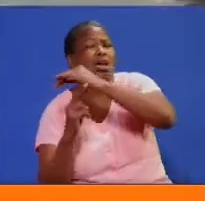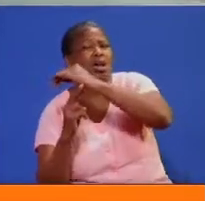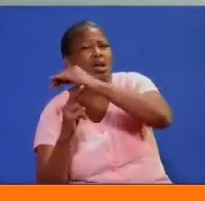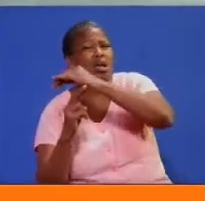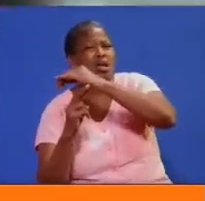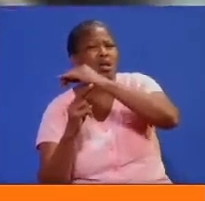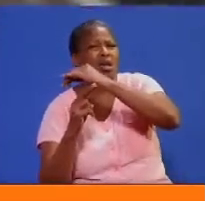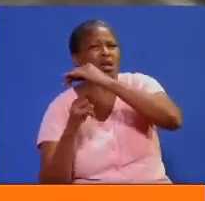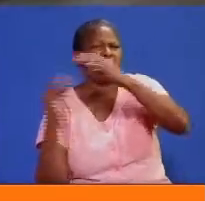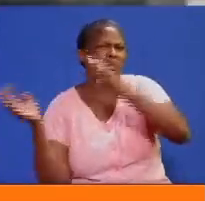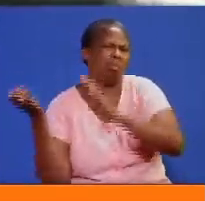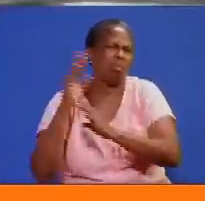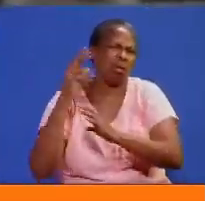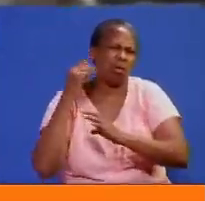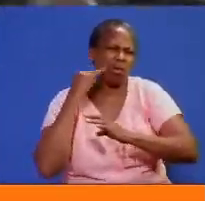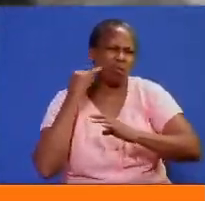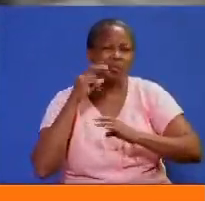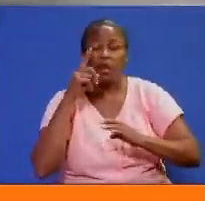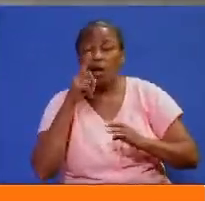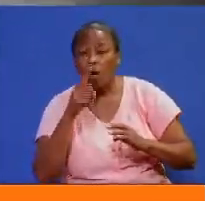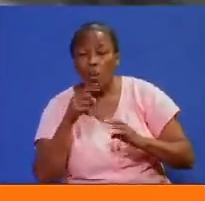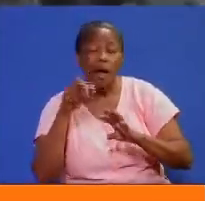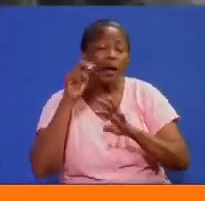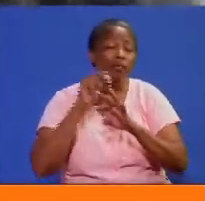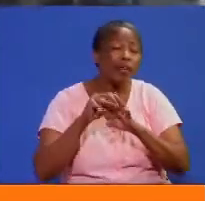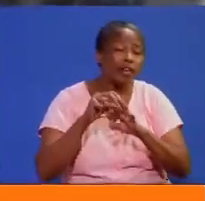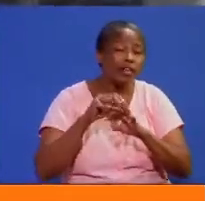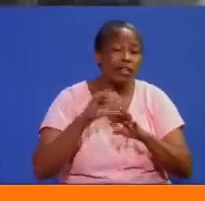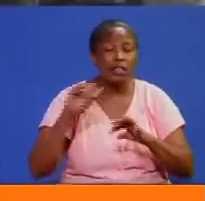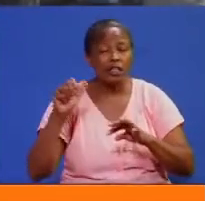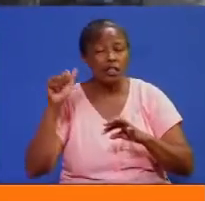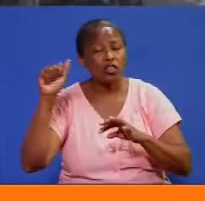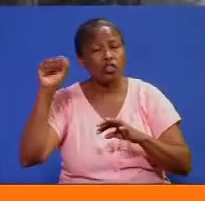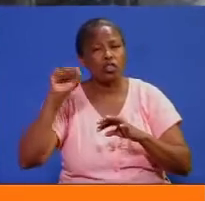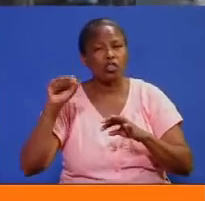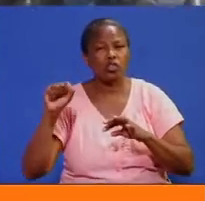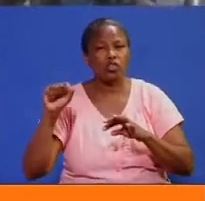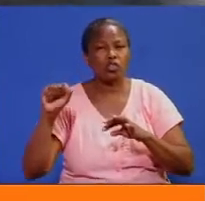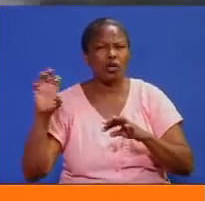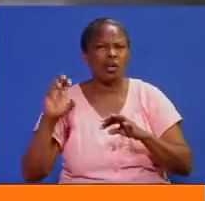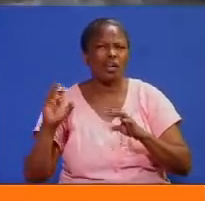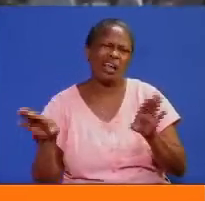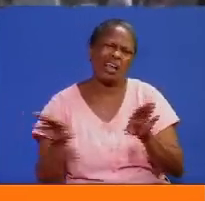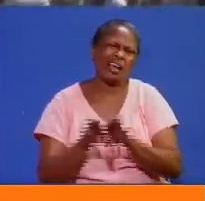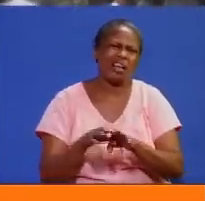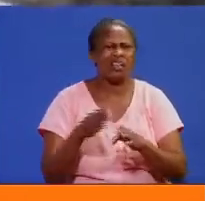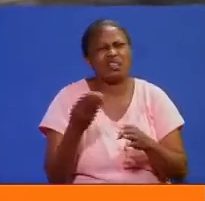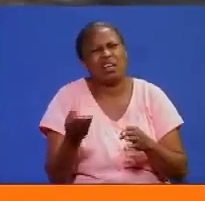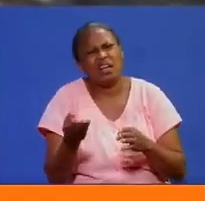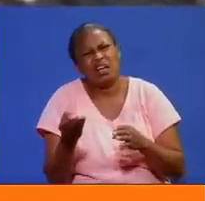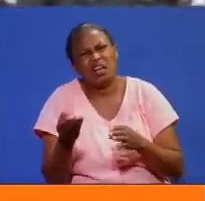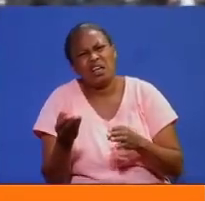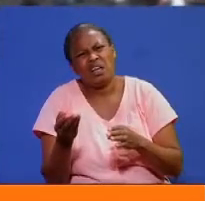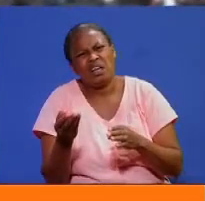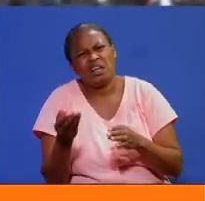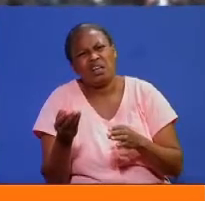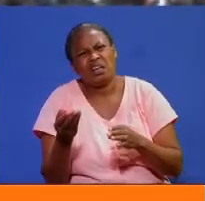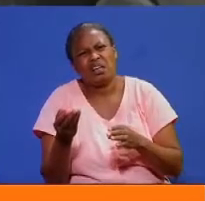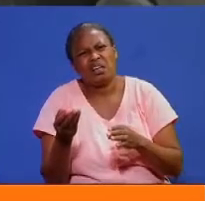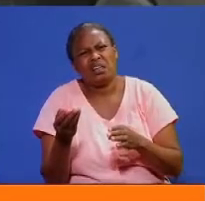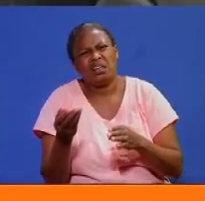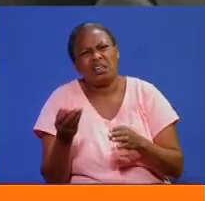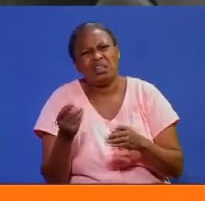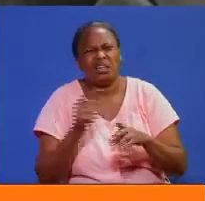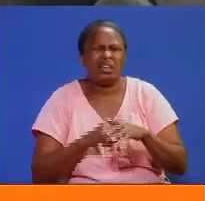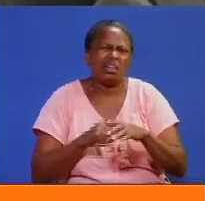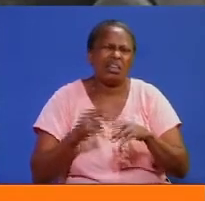Nakuru. One of the affected passengers, Joel Wafula, said that the closure of the road had inconvenienced them as they headed